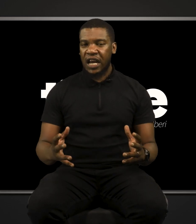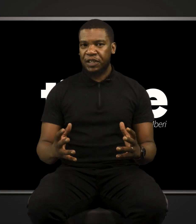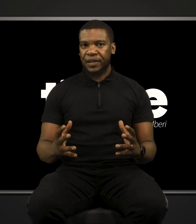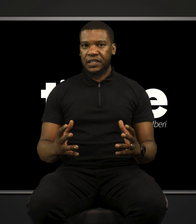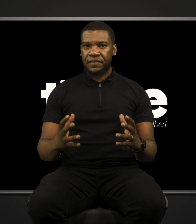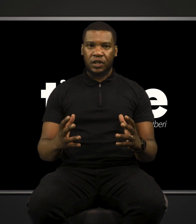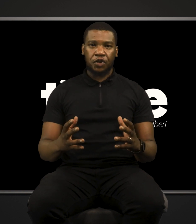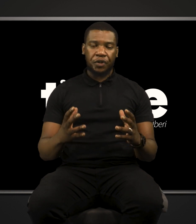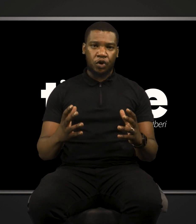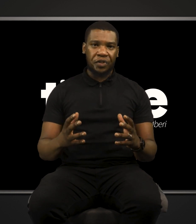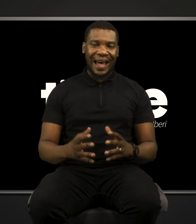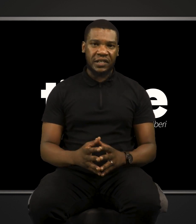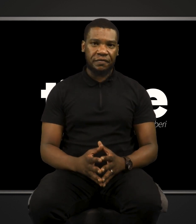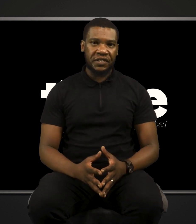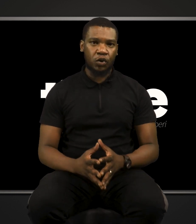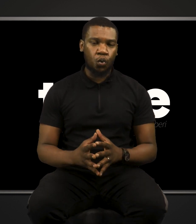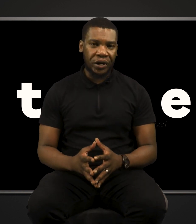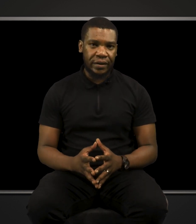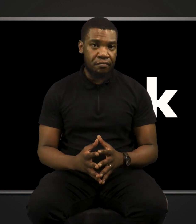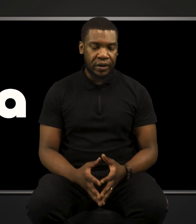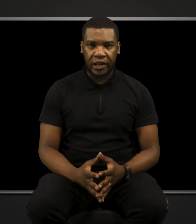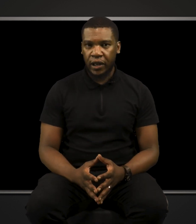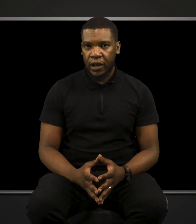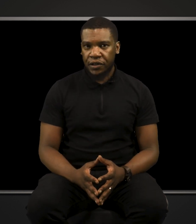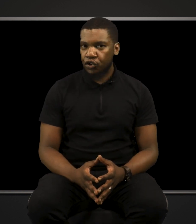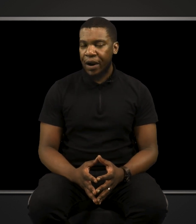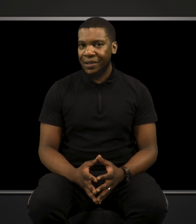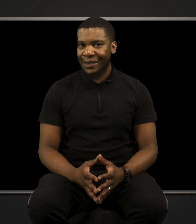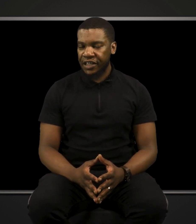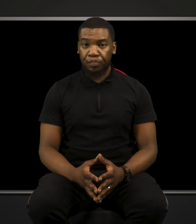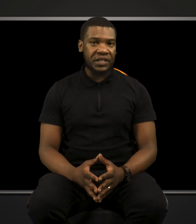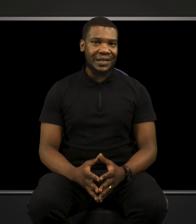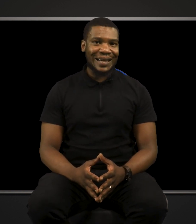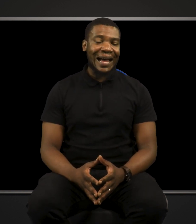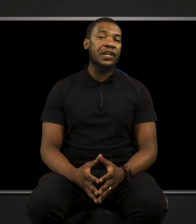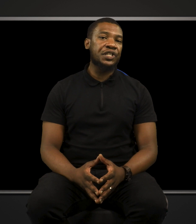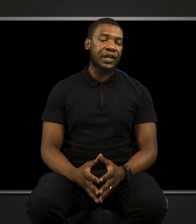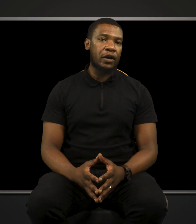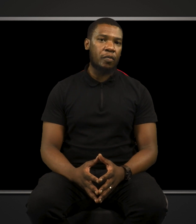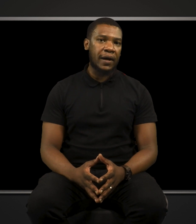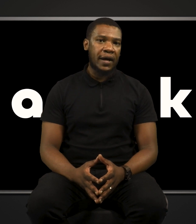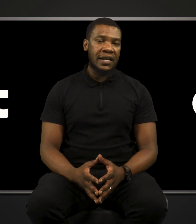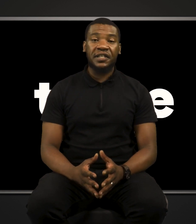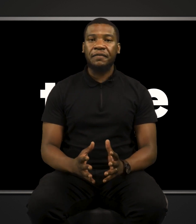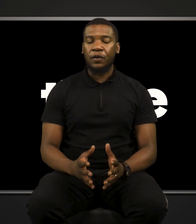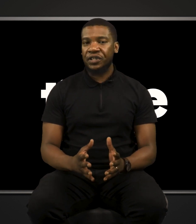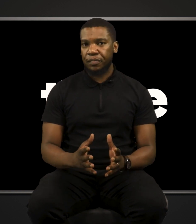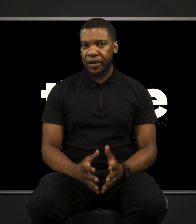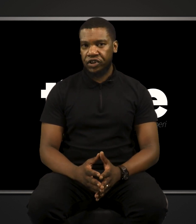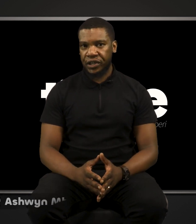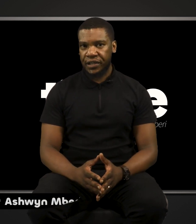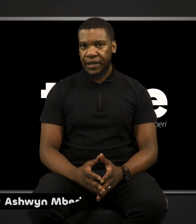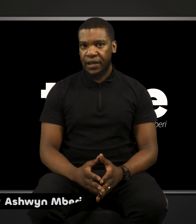Our perspective starts with youth activist William Minnie describing the late President Hage Geingob as a